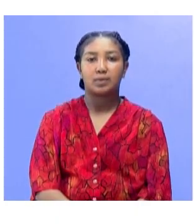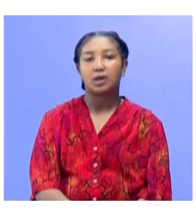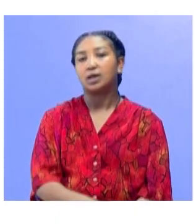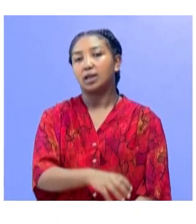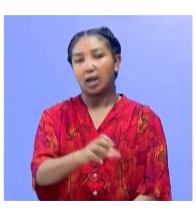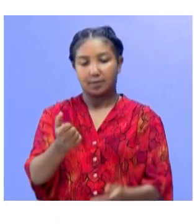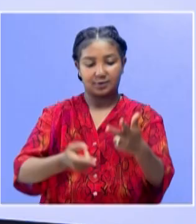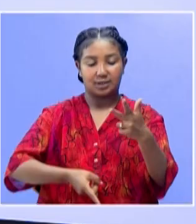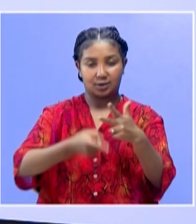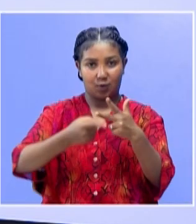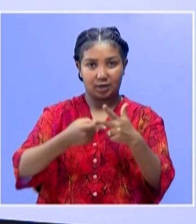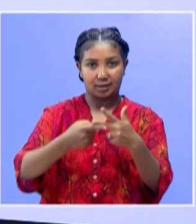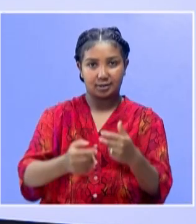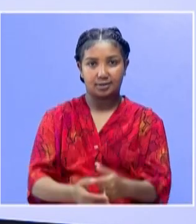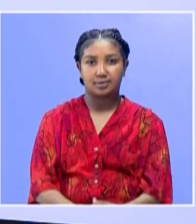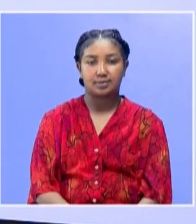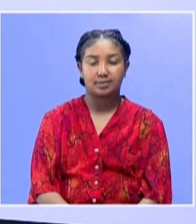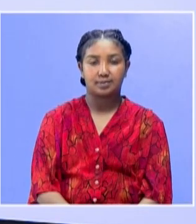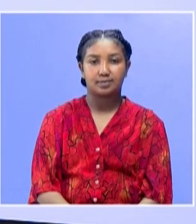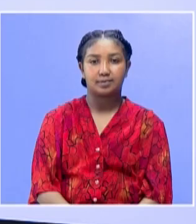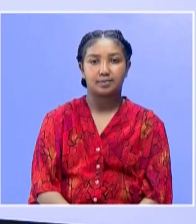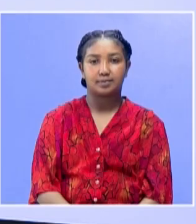And the third one,